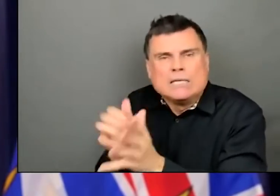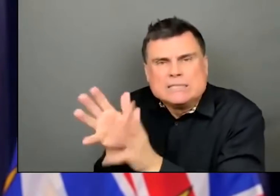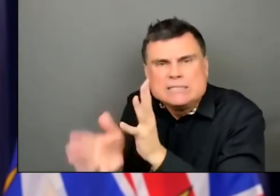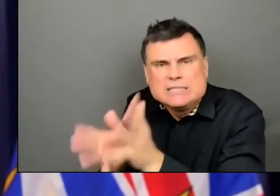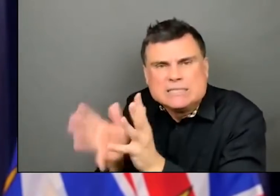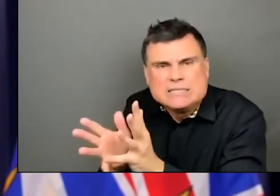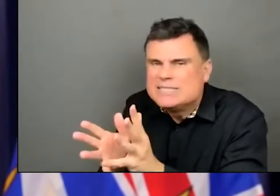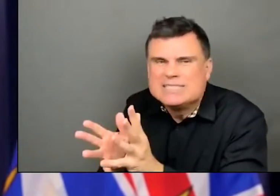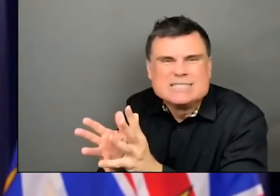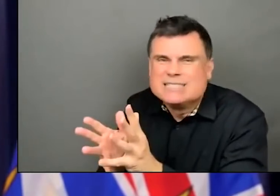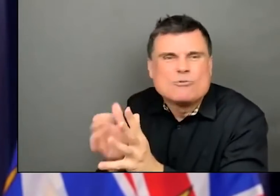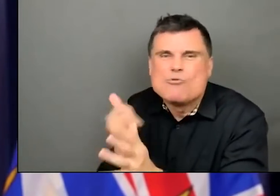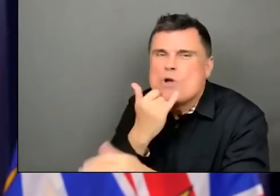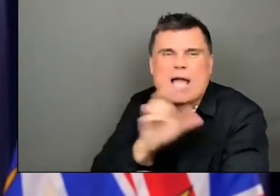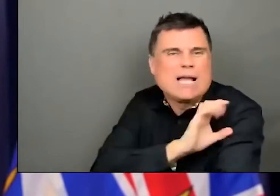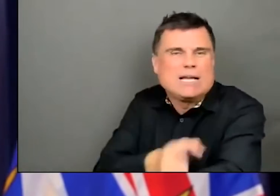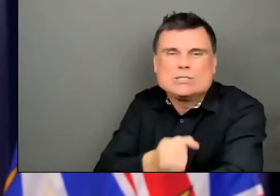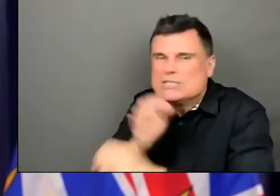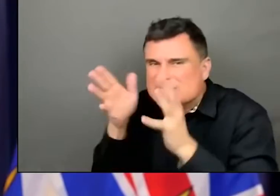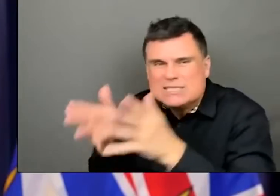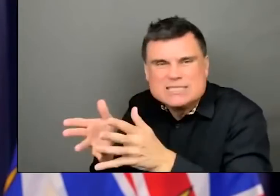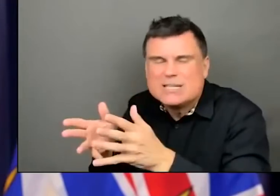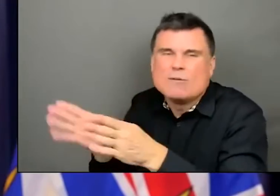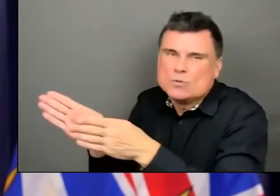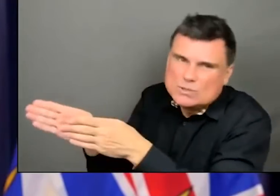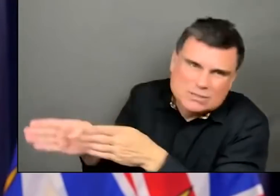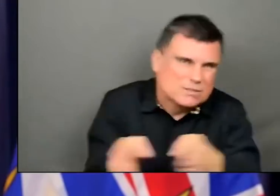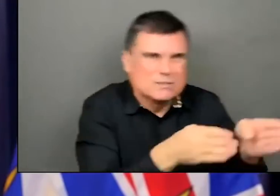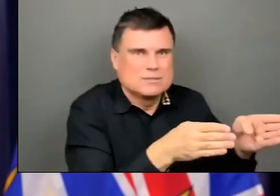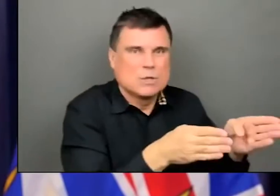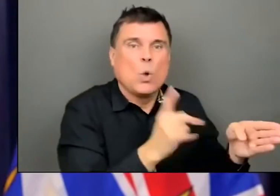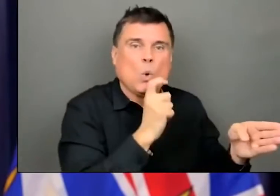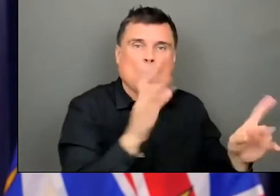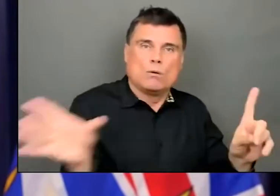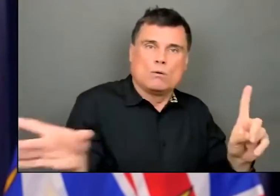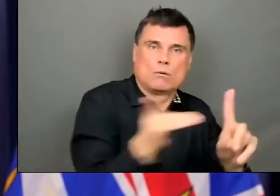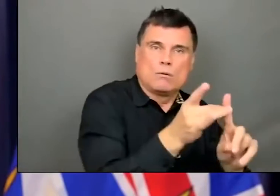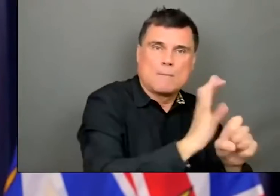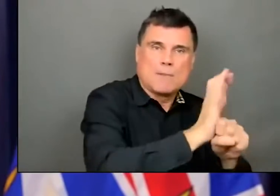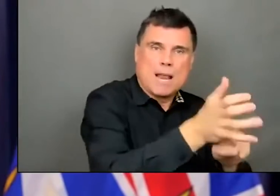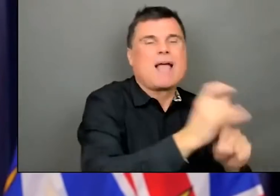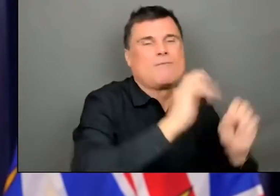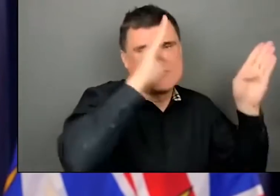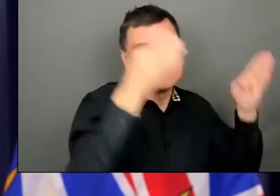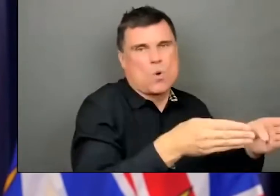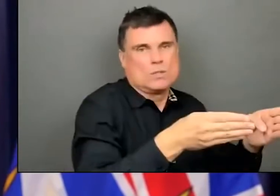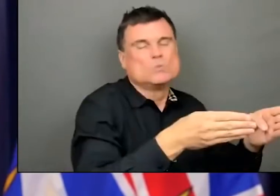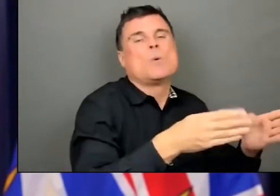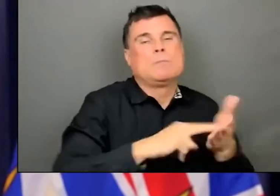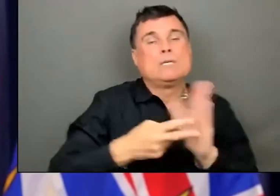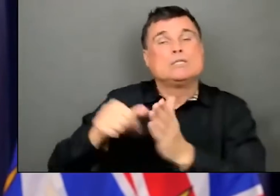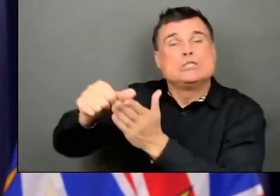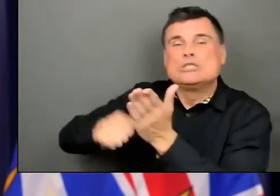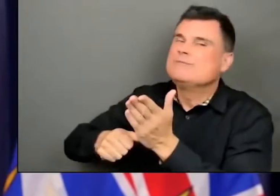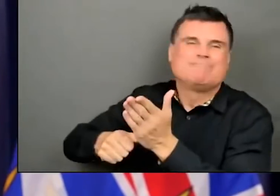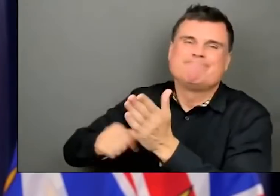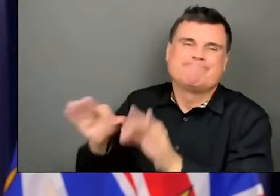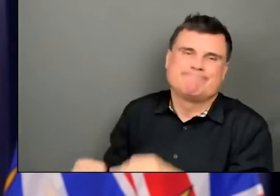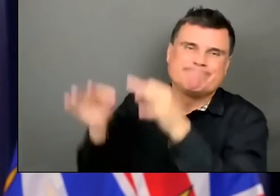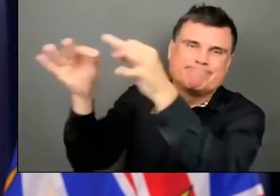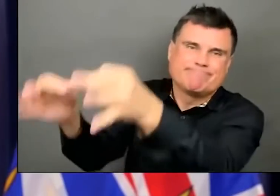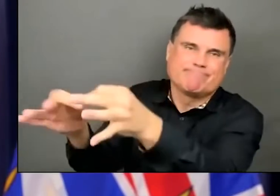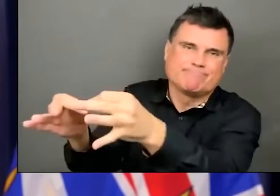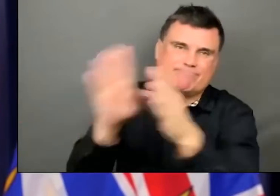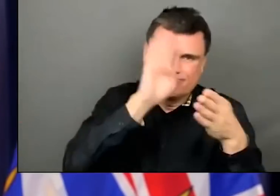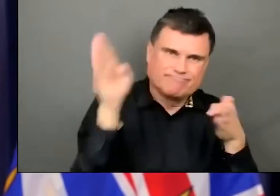be vaccinated in this province, and that's basically everybody, needs to get vaccinated. We are seeing and continuing to see